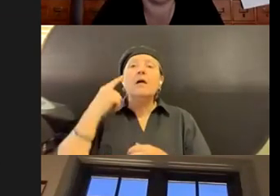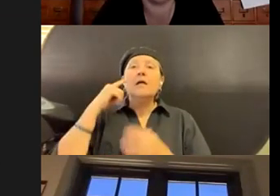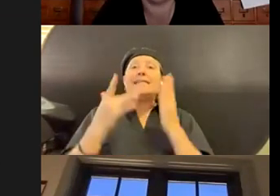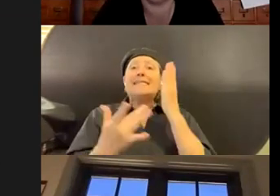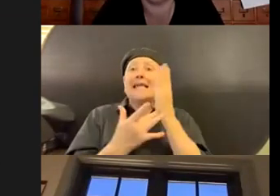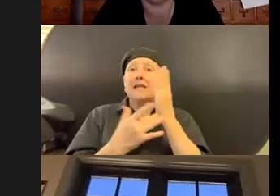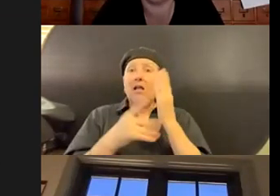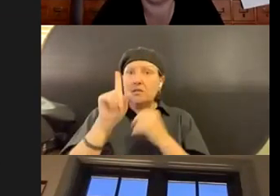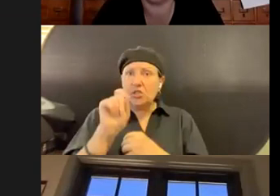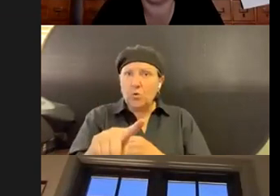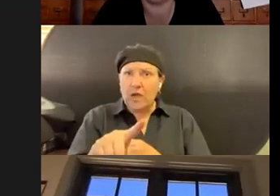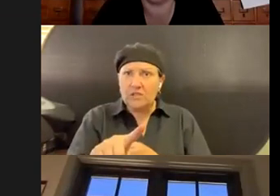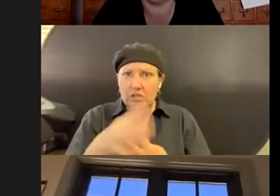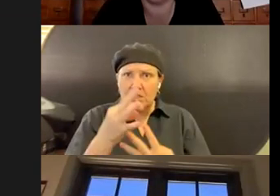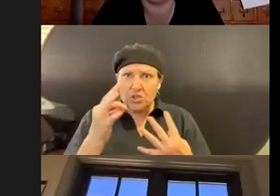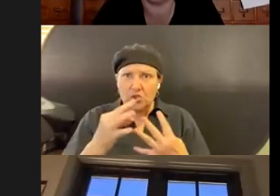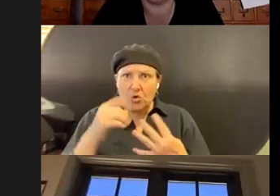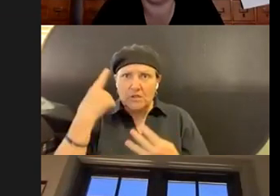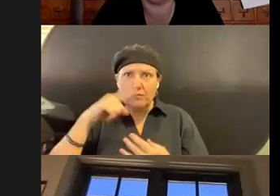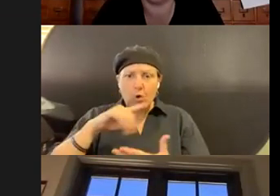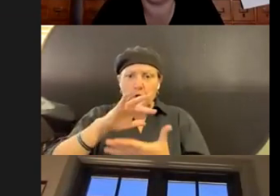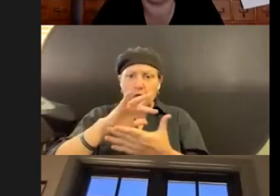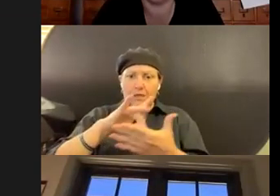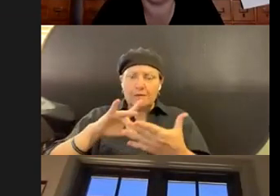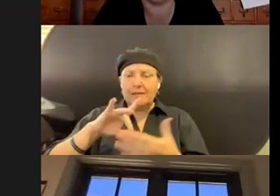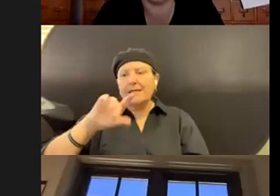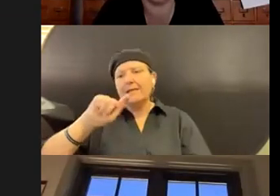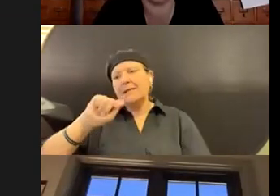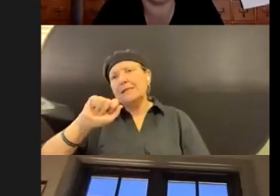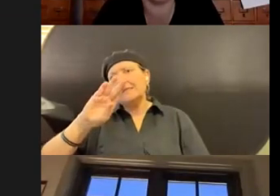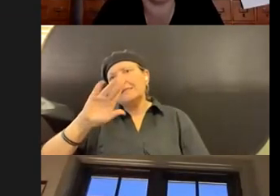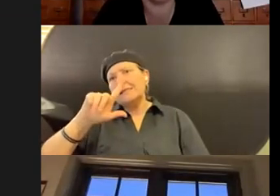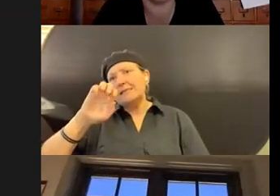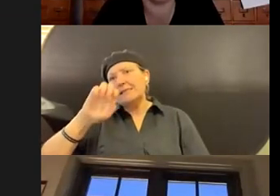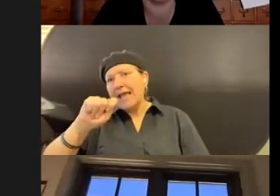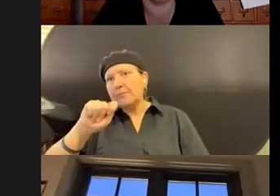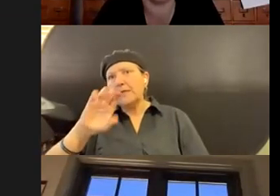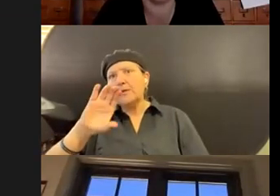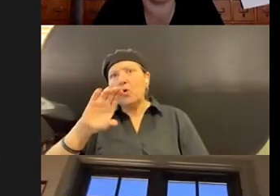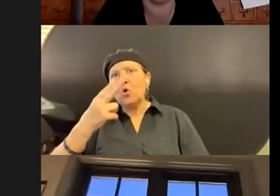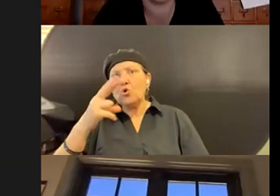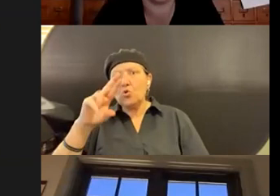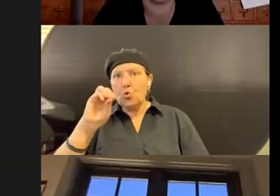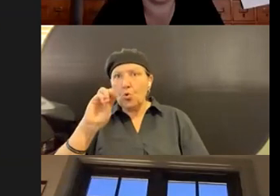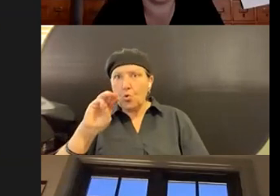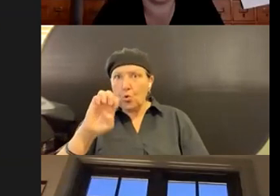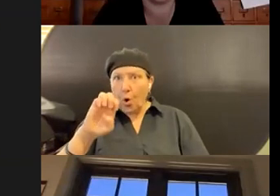technology, is it a choice between tablet or Chromebook for all grades, or is it assigned? I think more likely than not, you will be assigned an iPad.